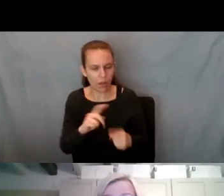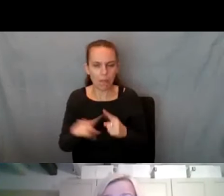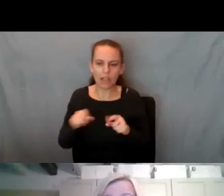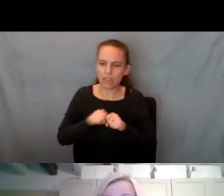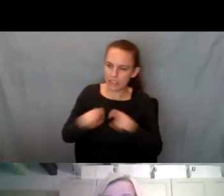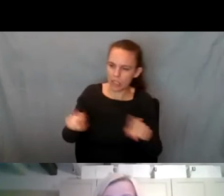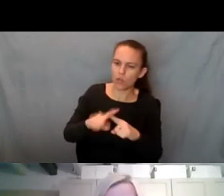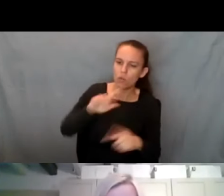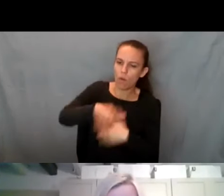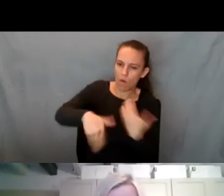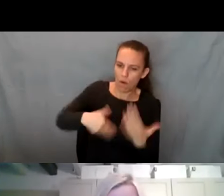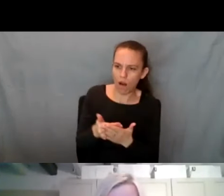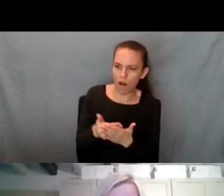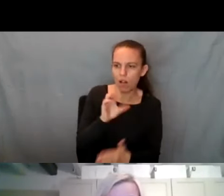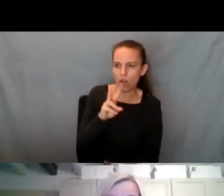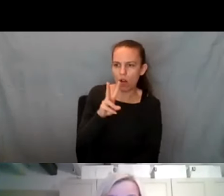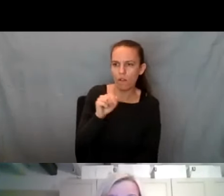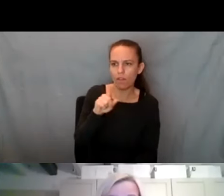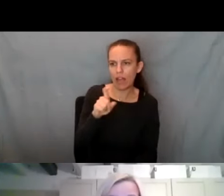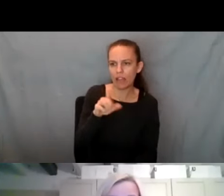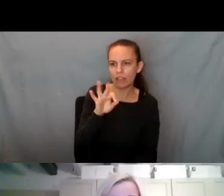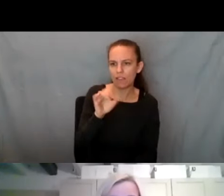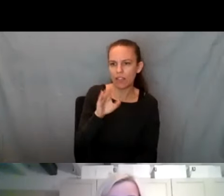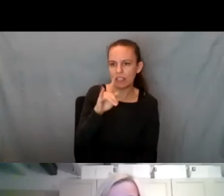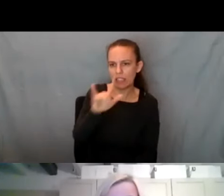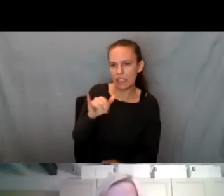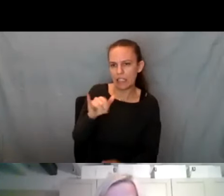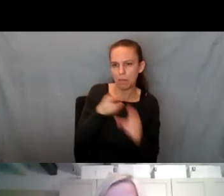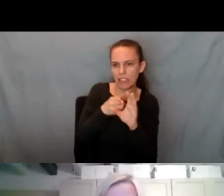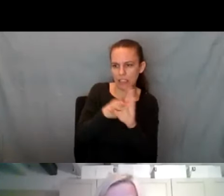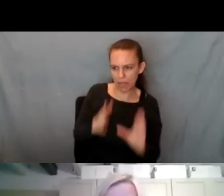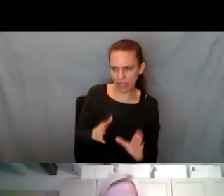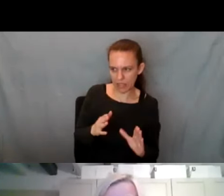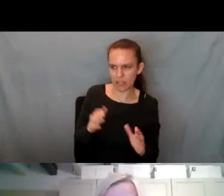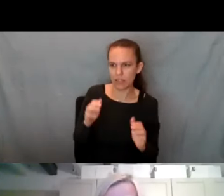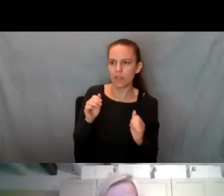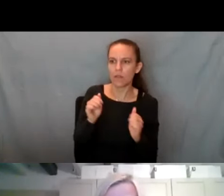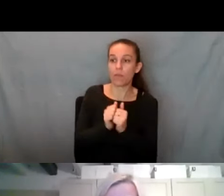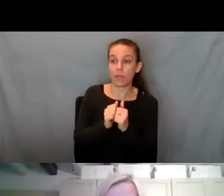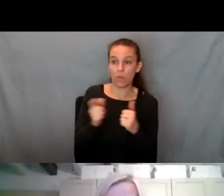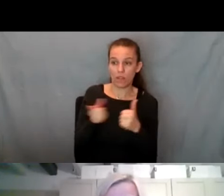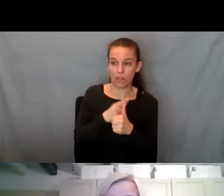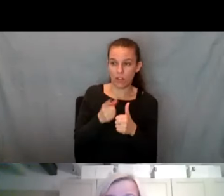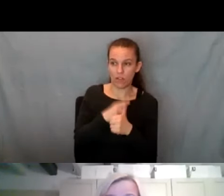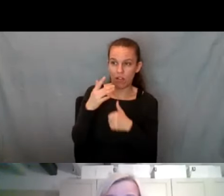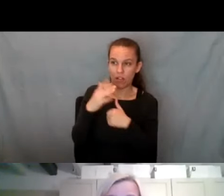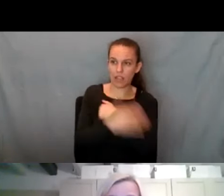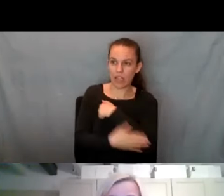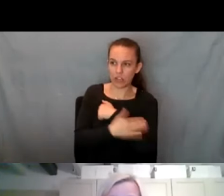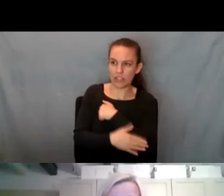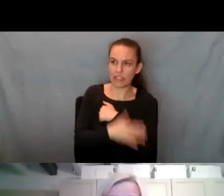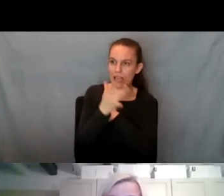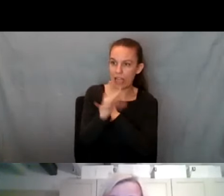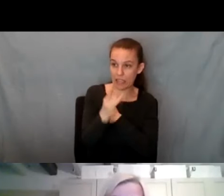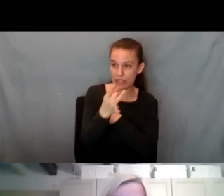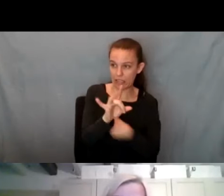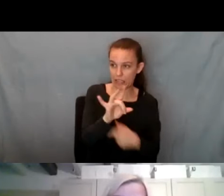facility participants. With, first of all, the countries, the 18 that